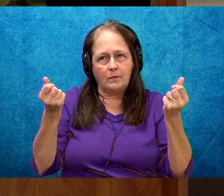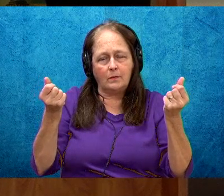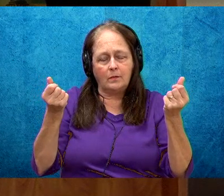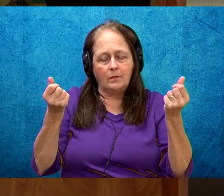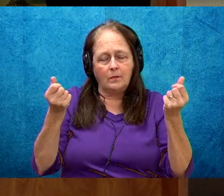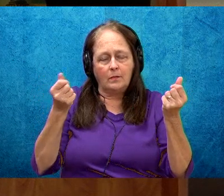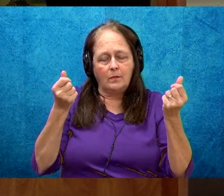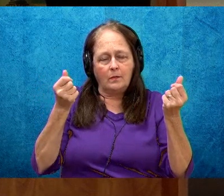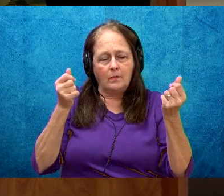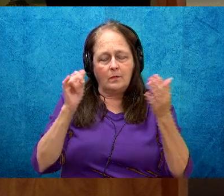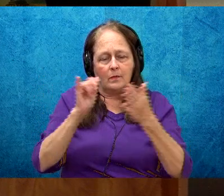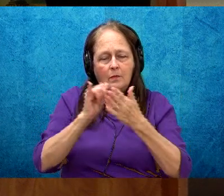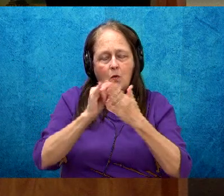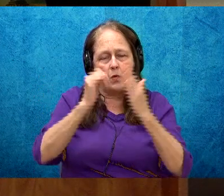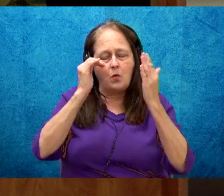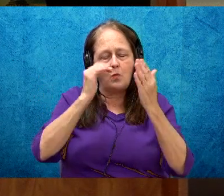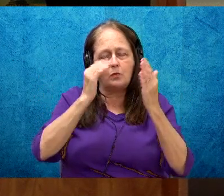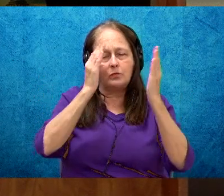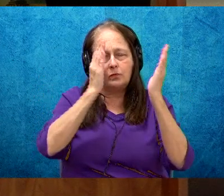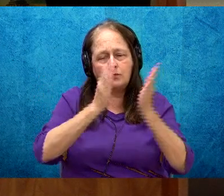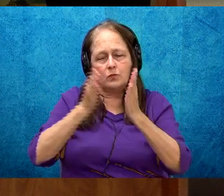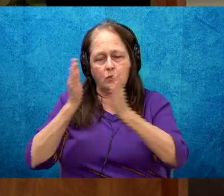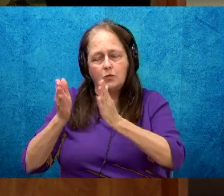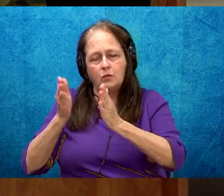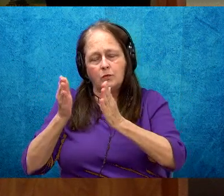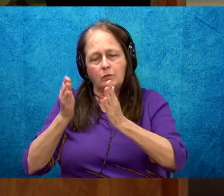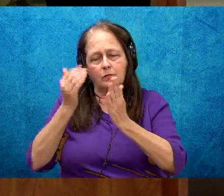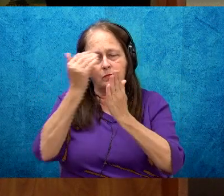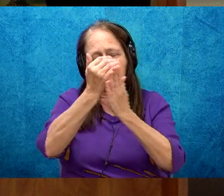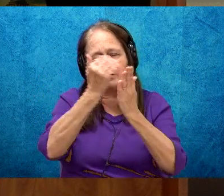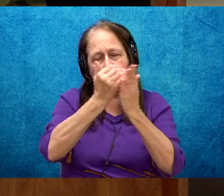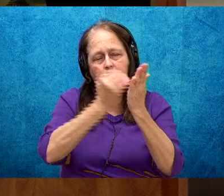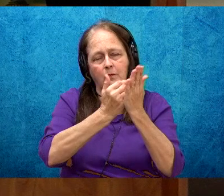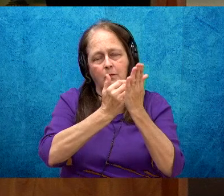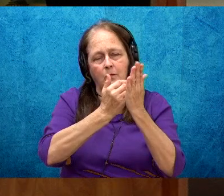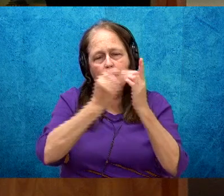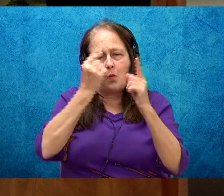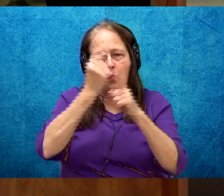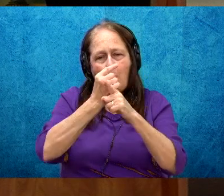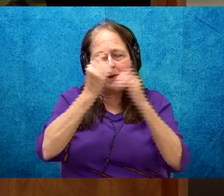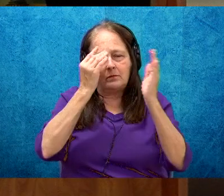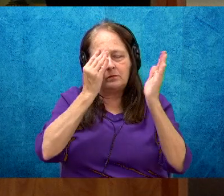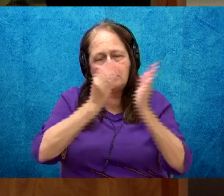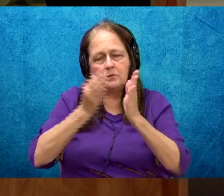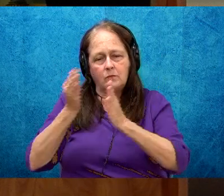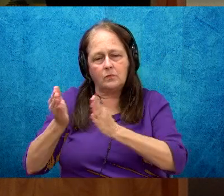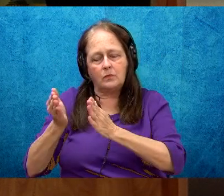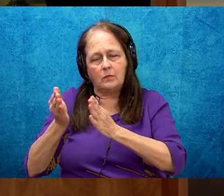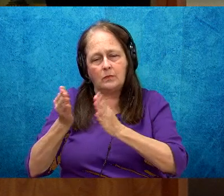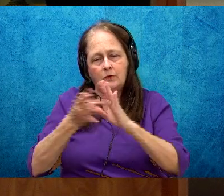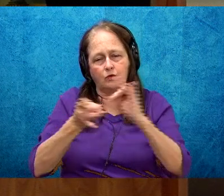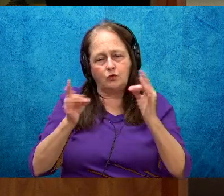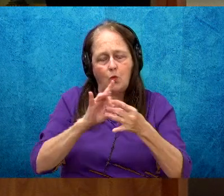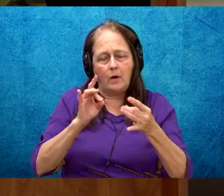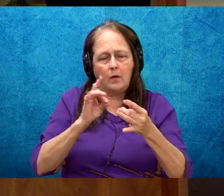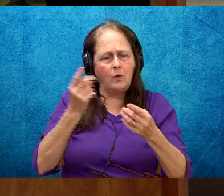as well as chronological order. Which one do you think the author is using right now?